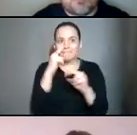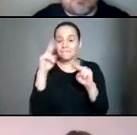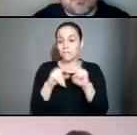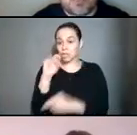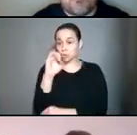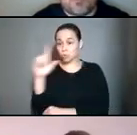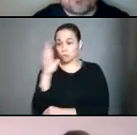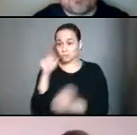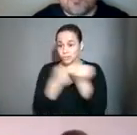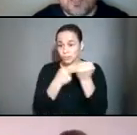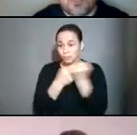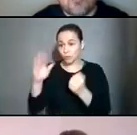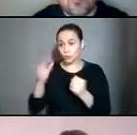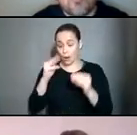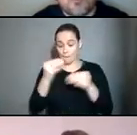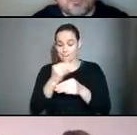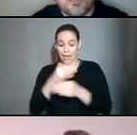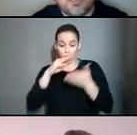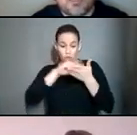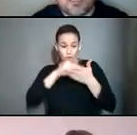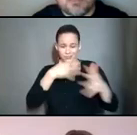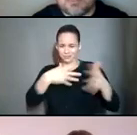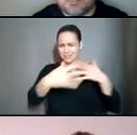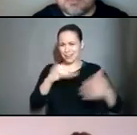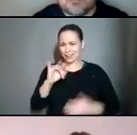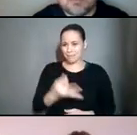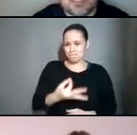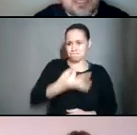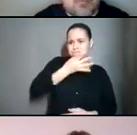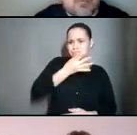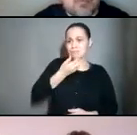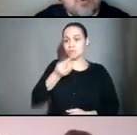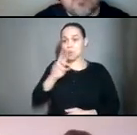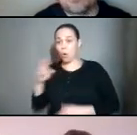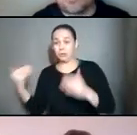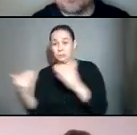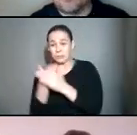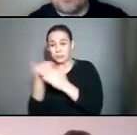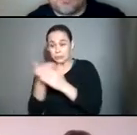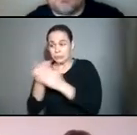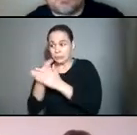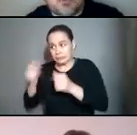learner, whether they are a math whiz or they're building math skills from previous grade levels.